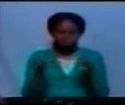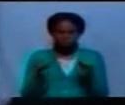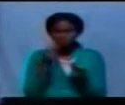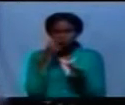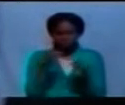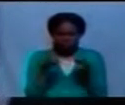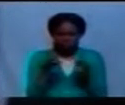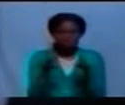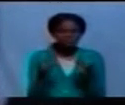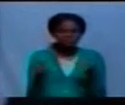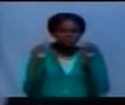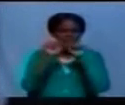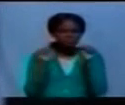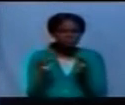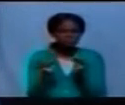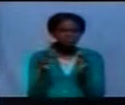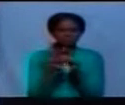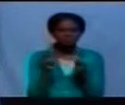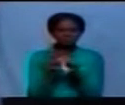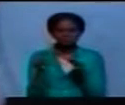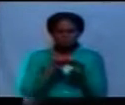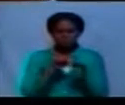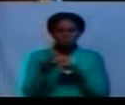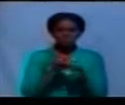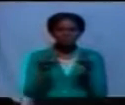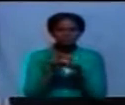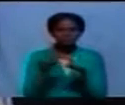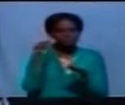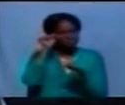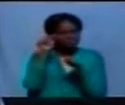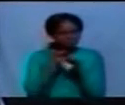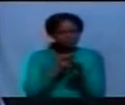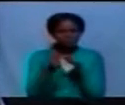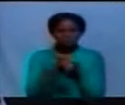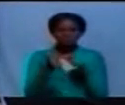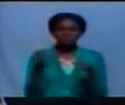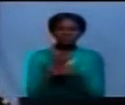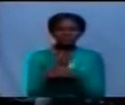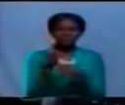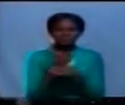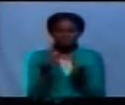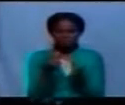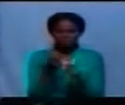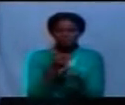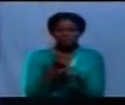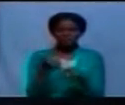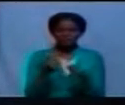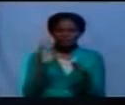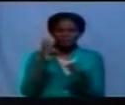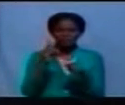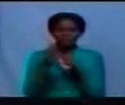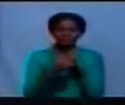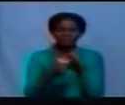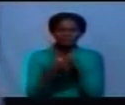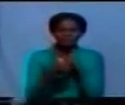way the market is structured, it's quite competitive and quite difficult to wrestle the business from those top 6 banks. So one would